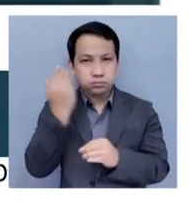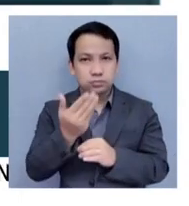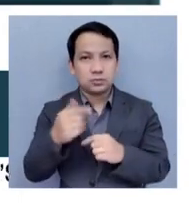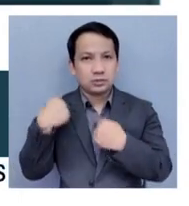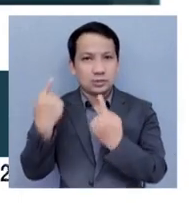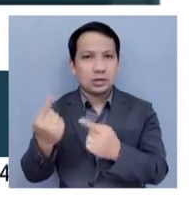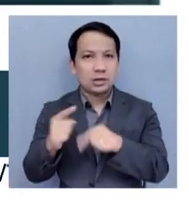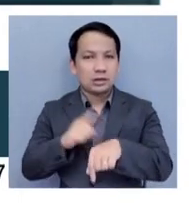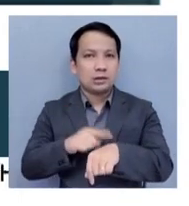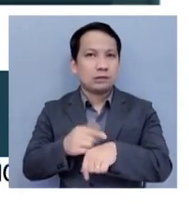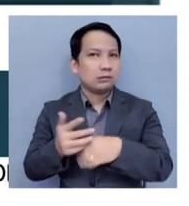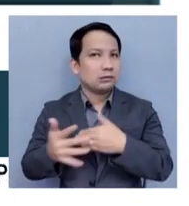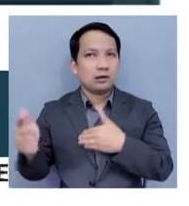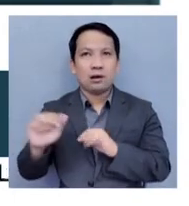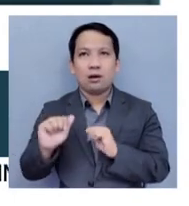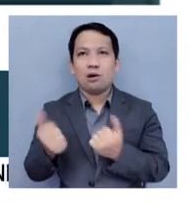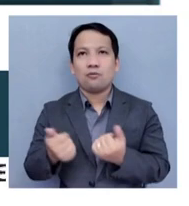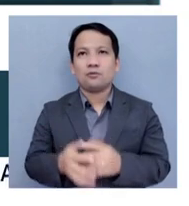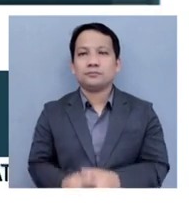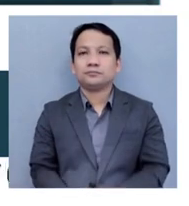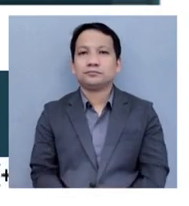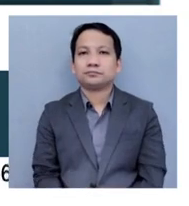time?